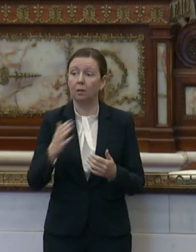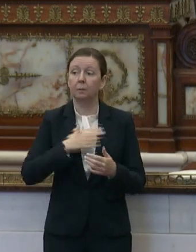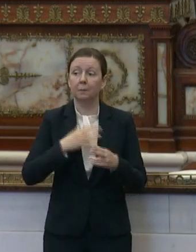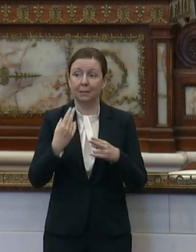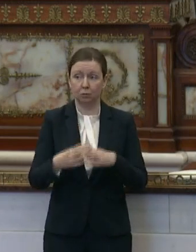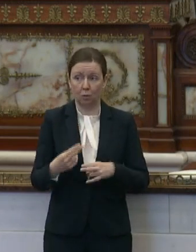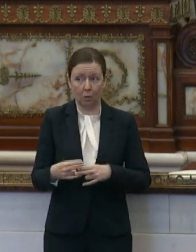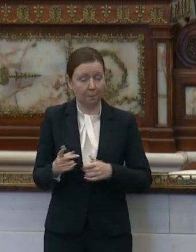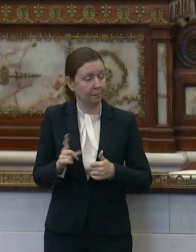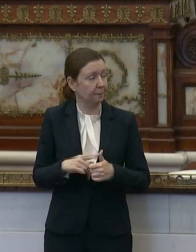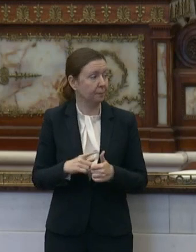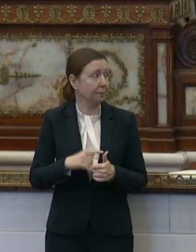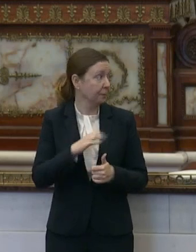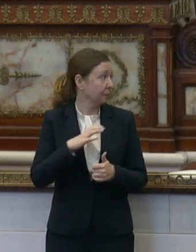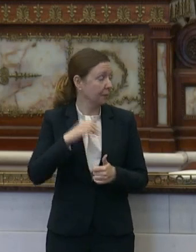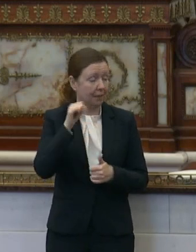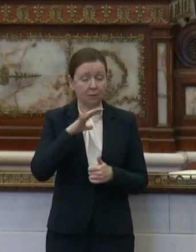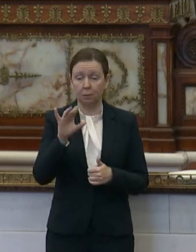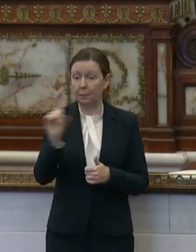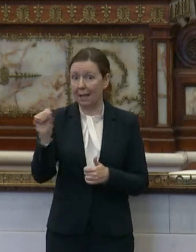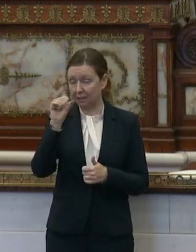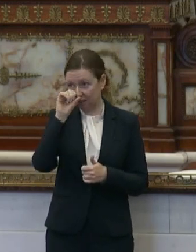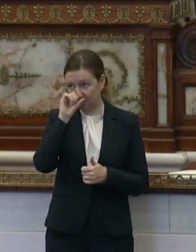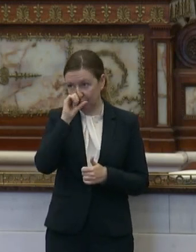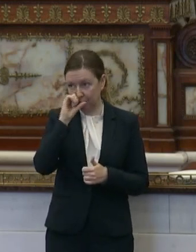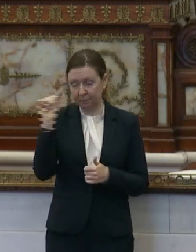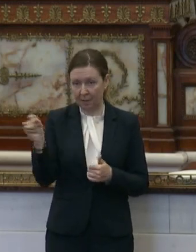roll. Councilwoman Bath.